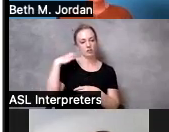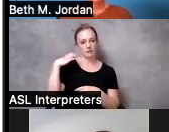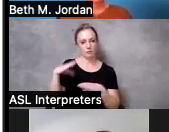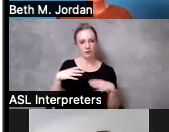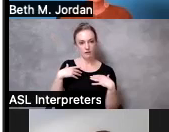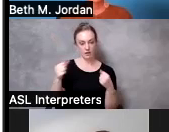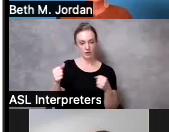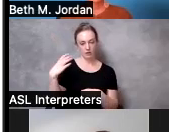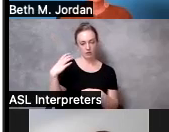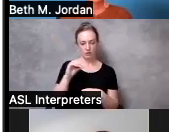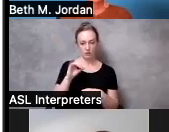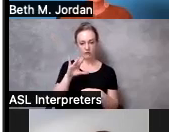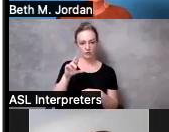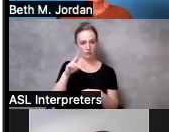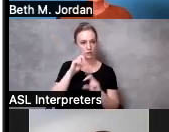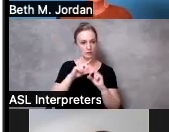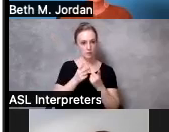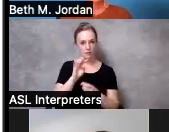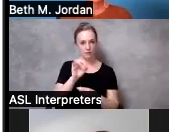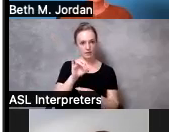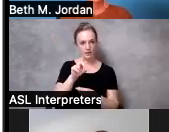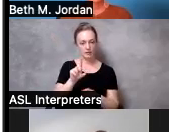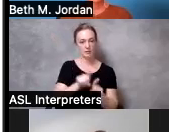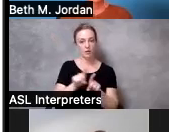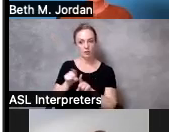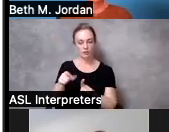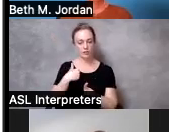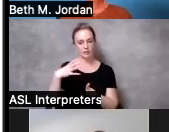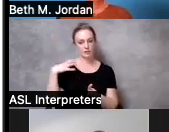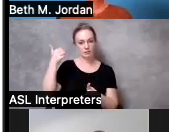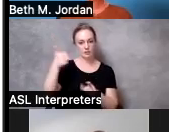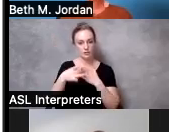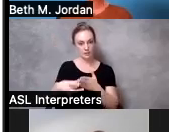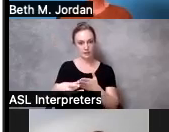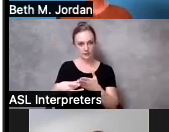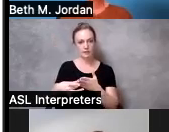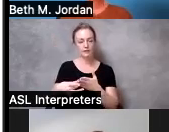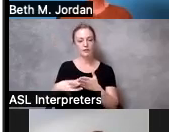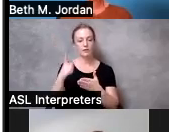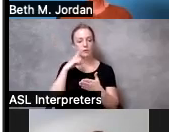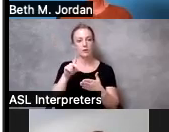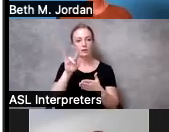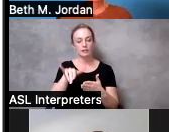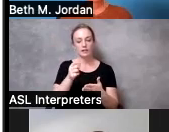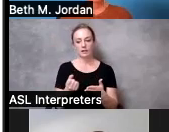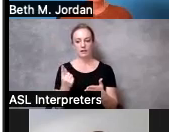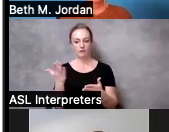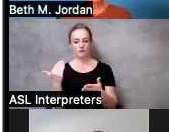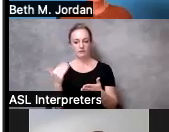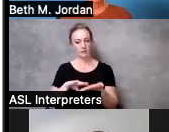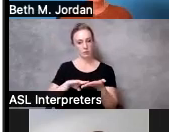Medicaid Services. And Leslie acted as the Commissioner's lead for the Kentucky 1115 waiver